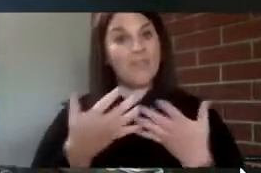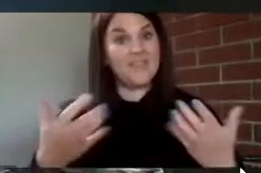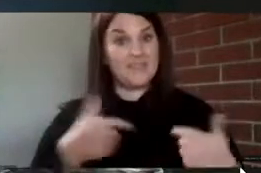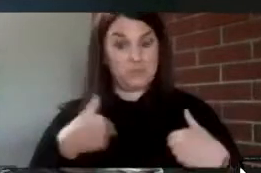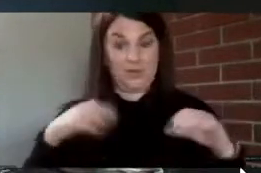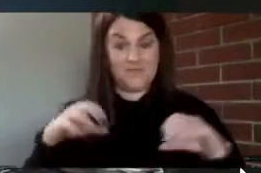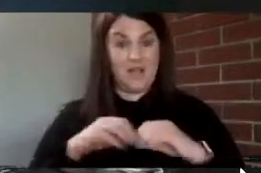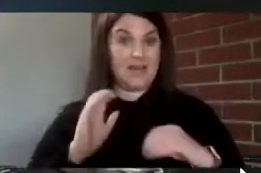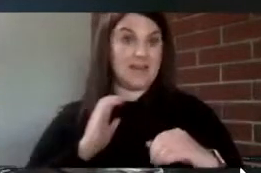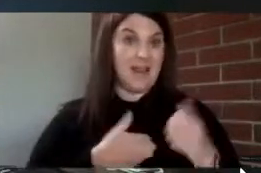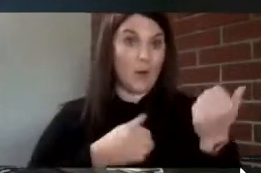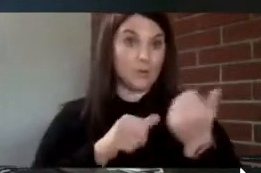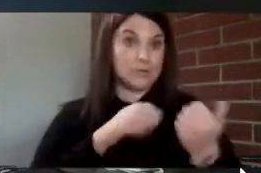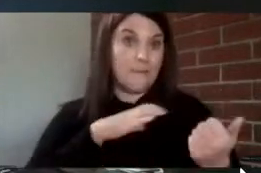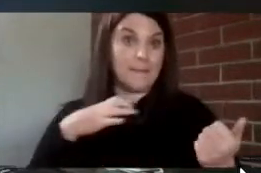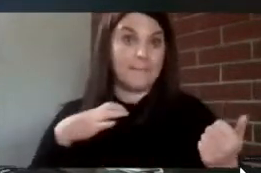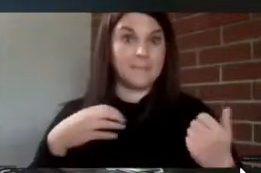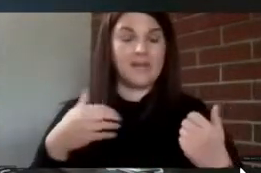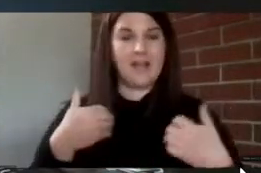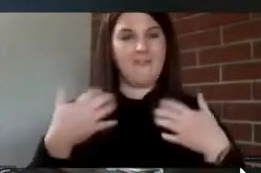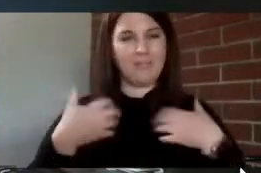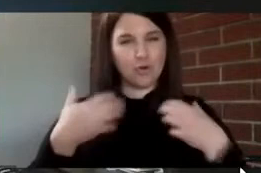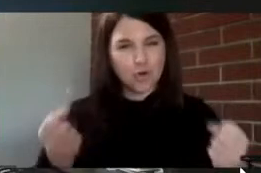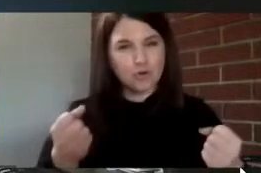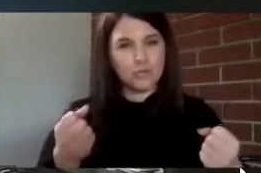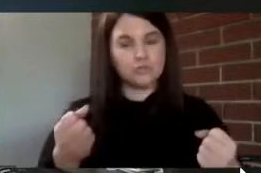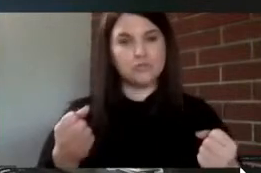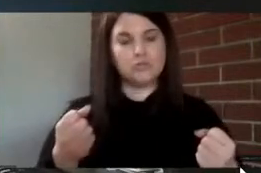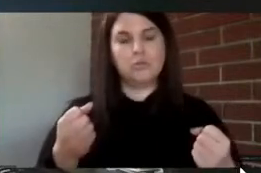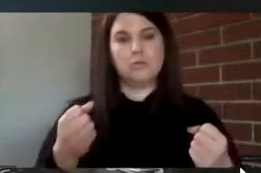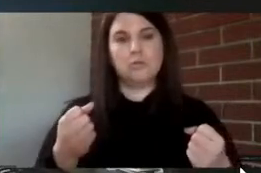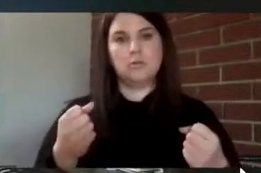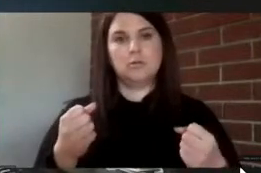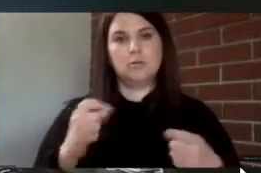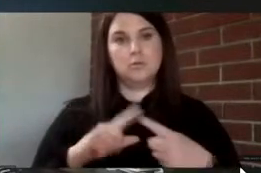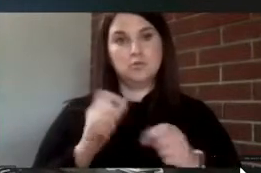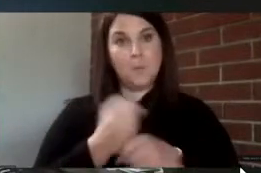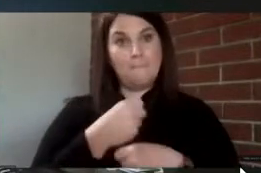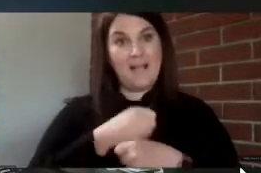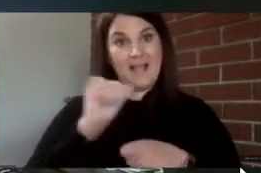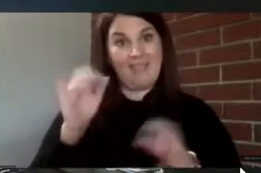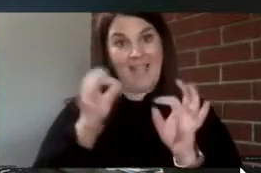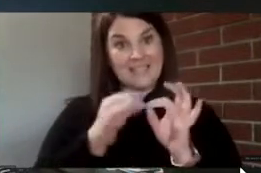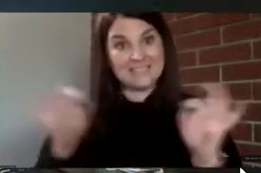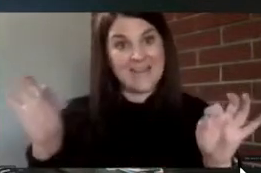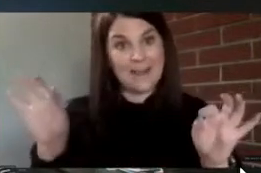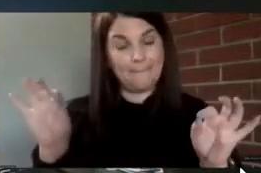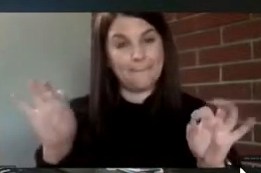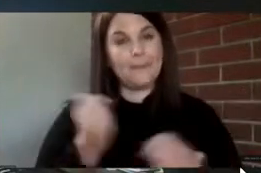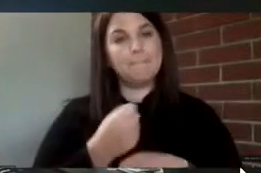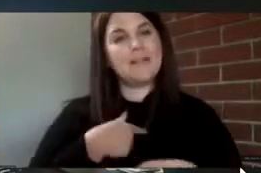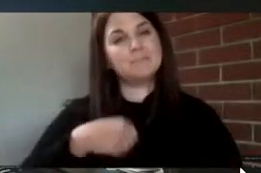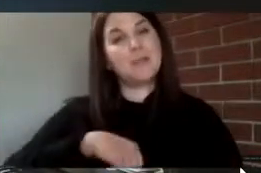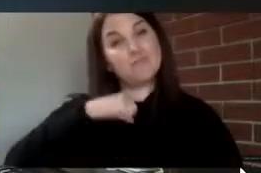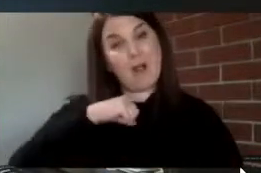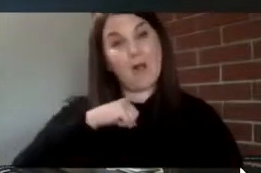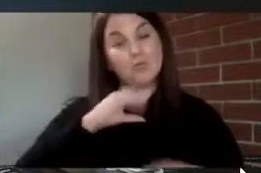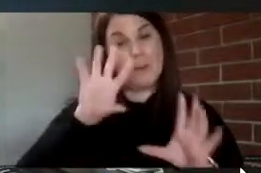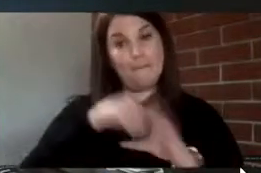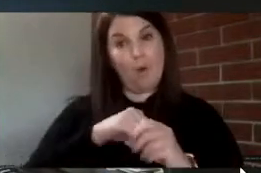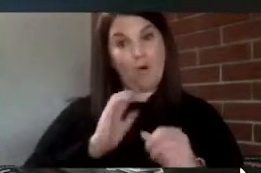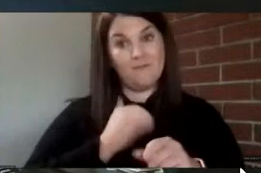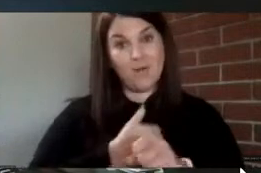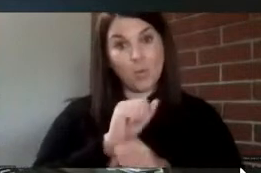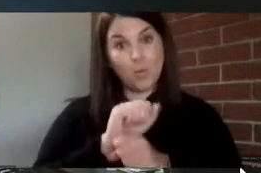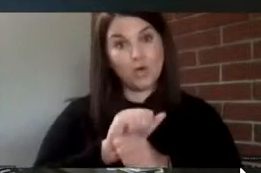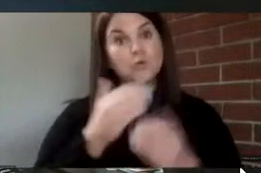subcommittee, having the courage and boldness to make that statement to me makes me really proud to be a part of what we're doing.